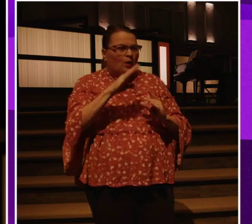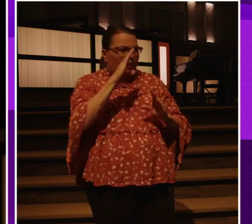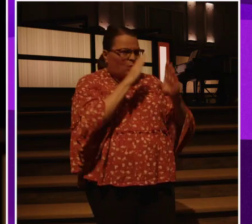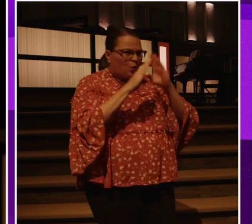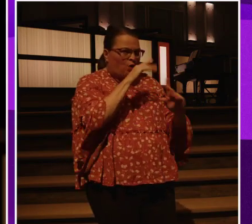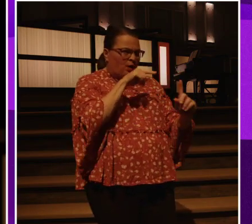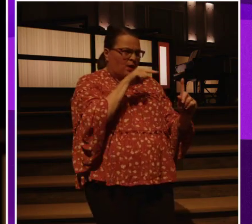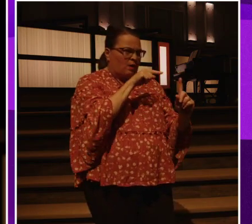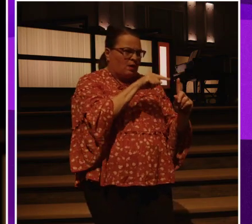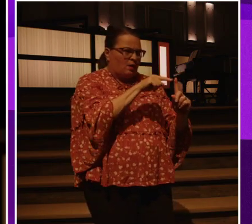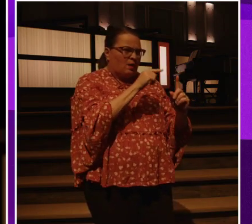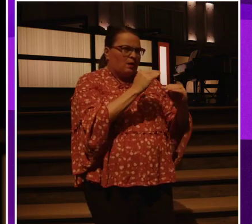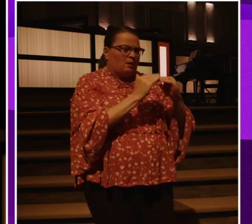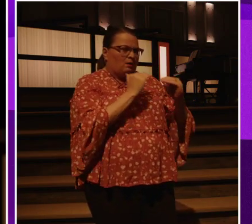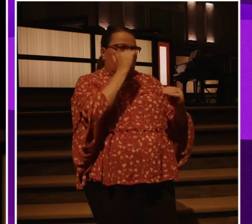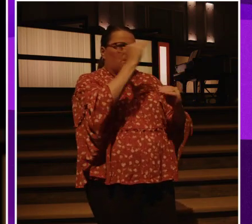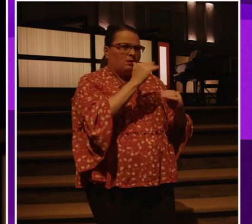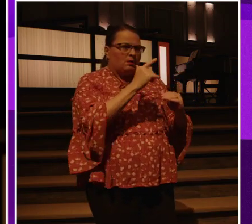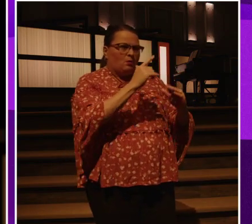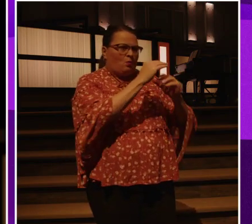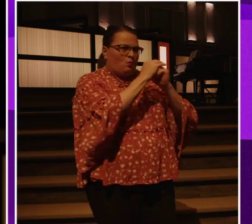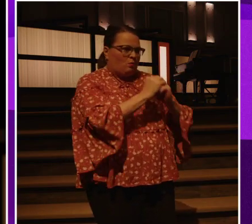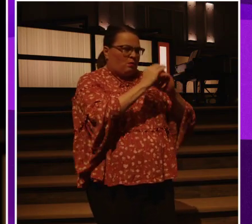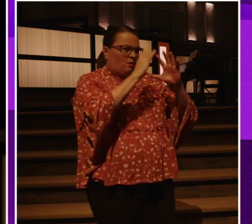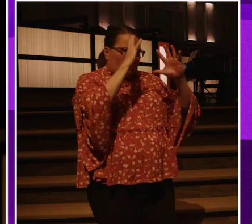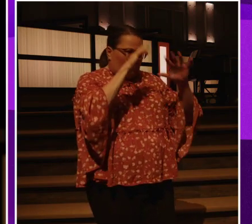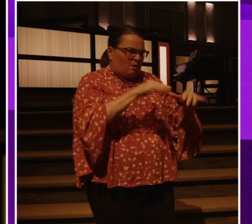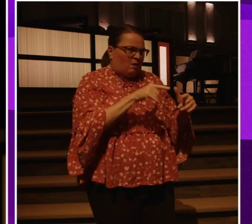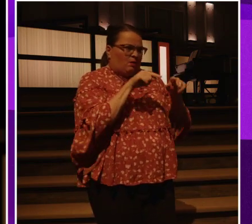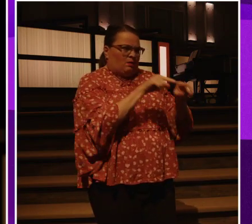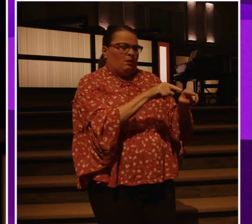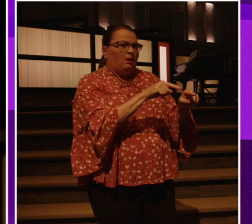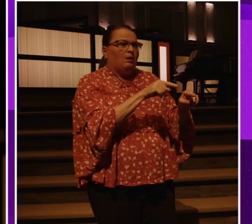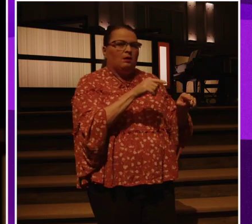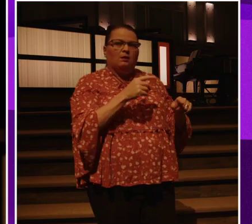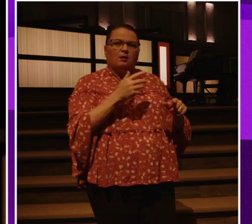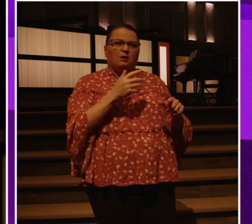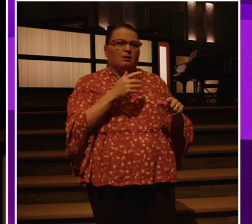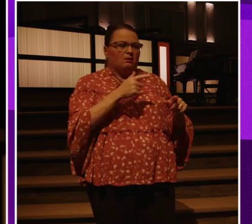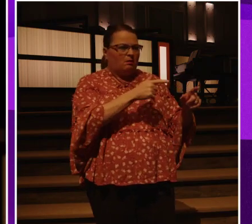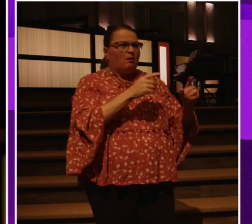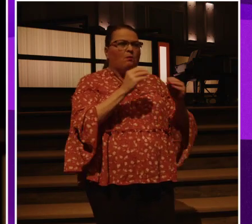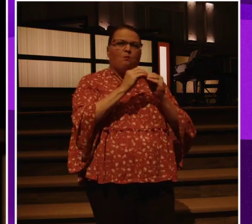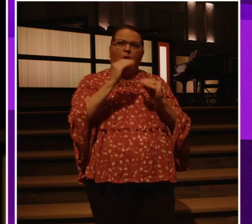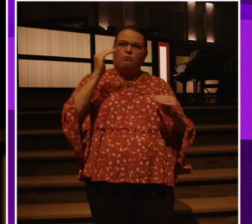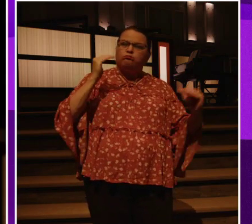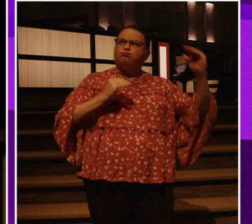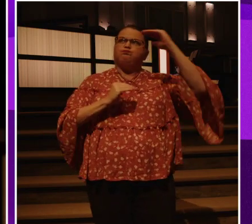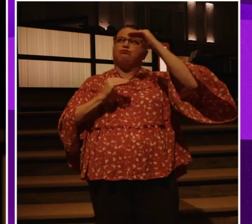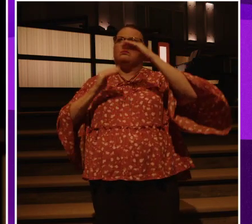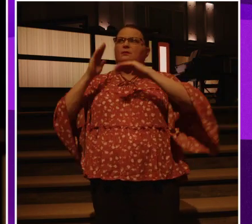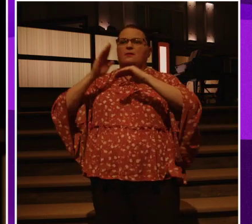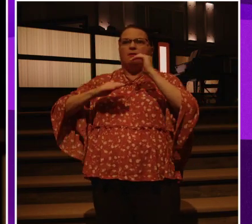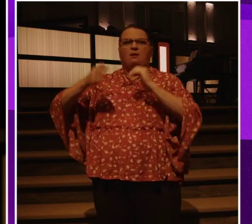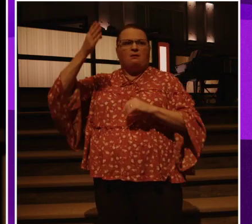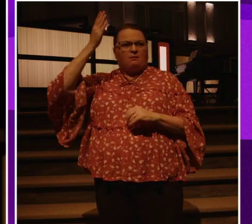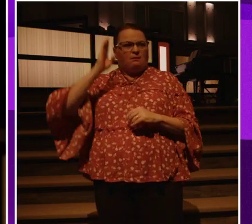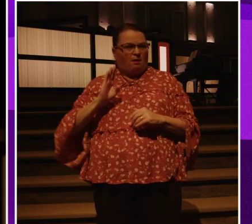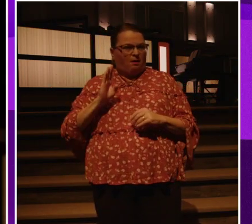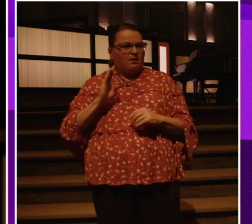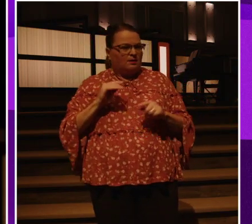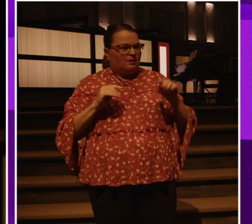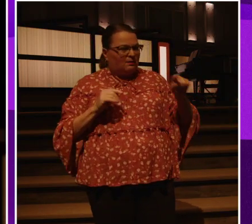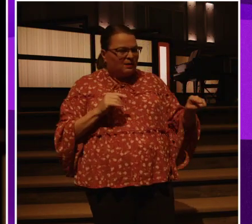of worshiping the wrong thing. It's a sin of placing somebody or something between